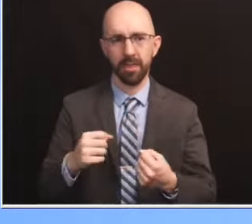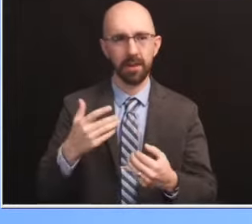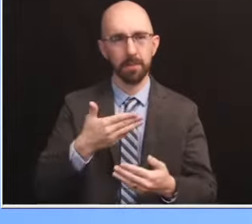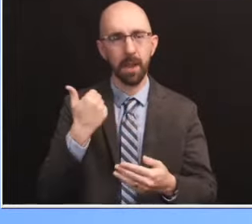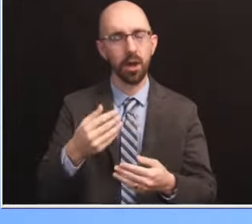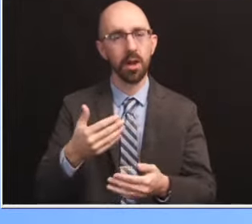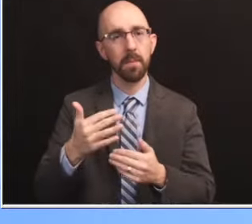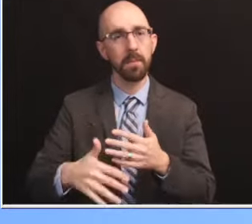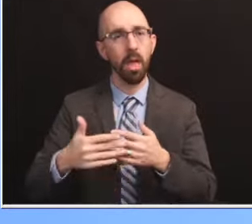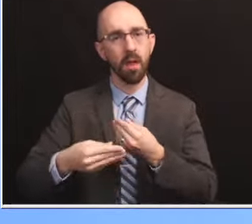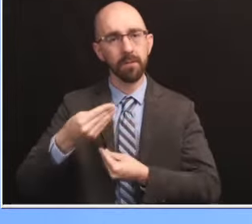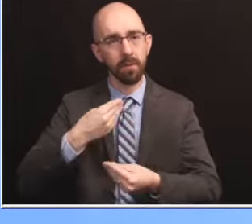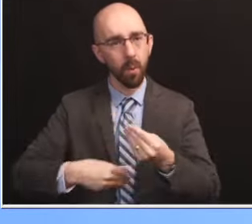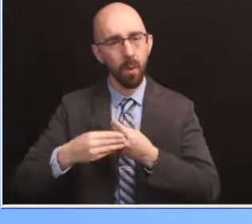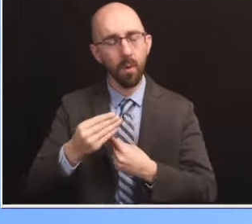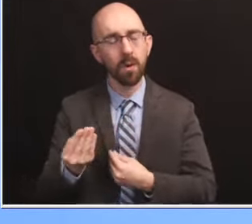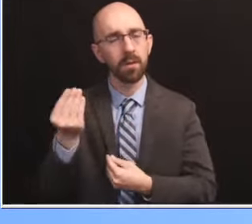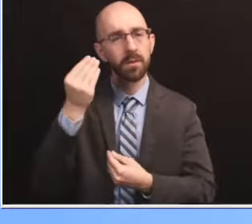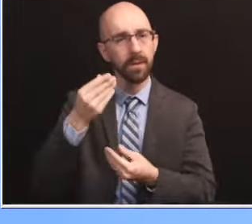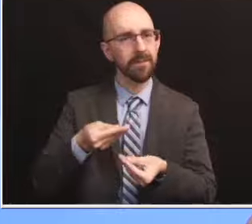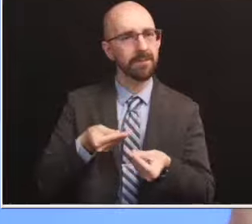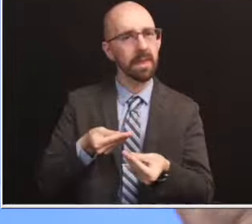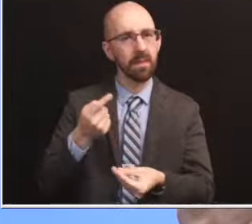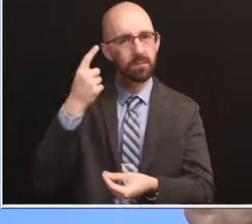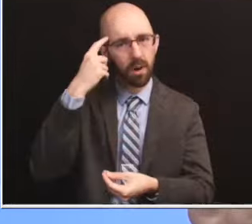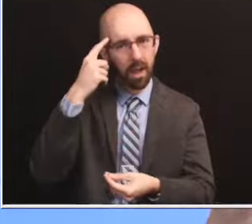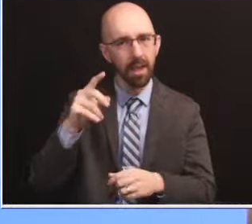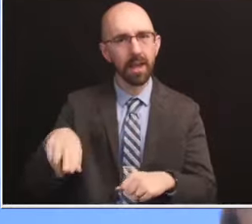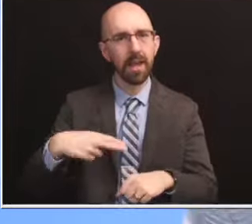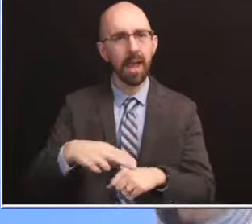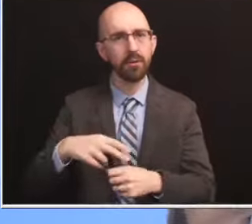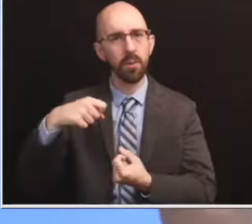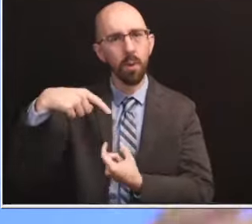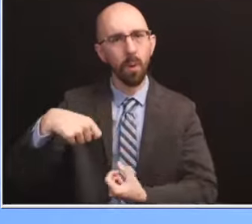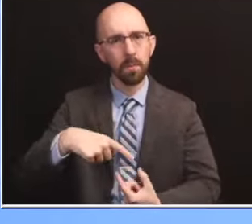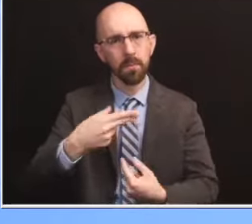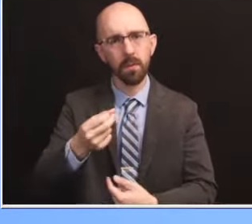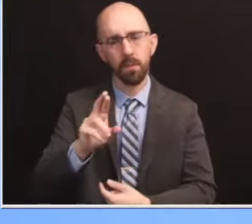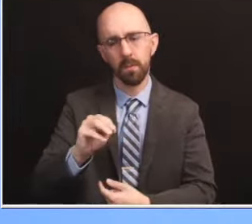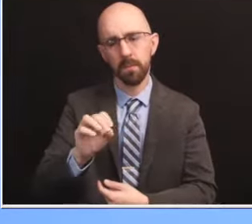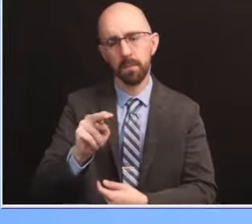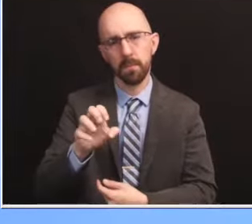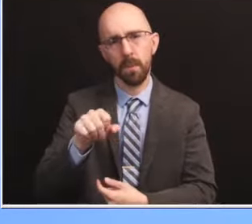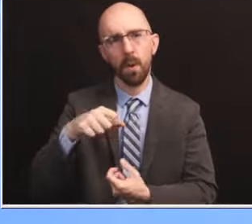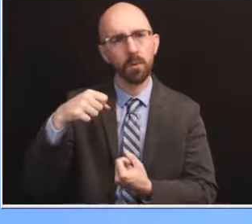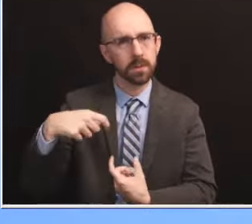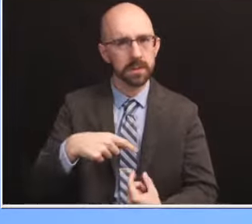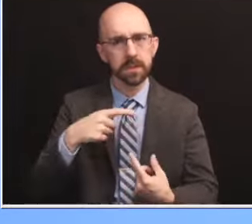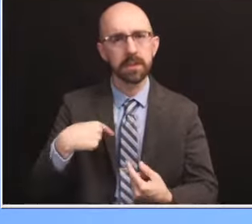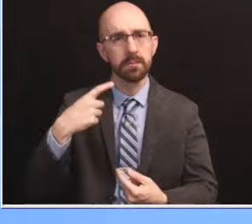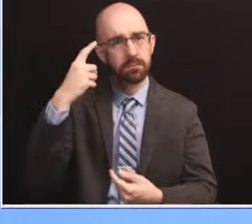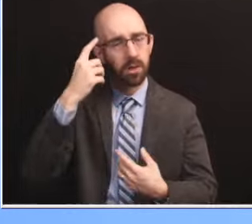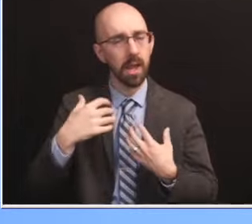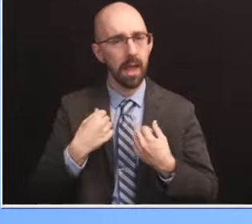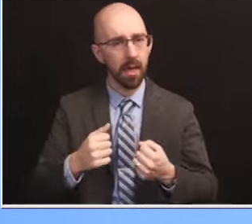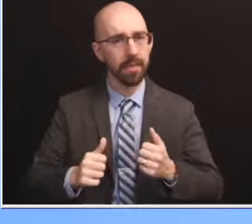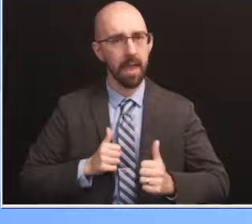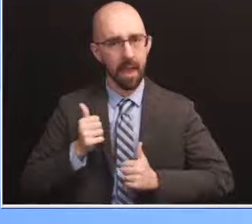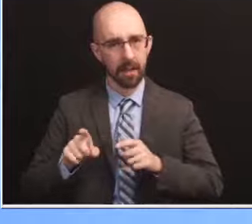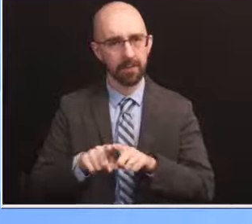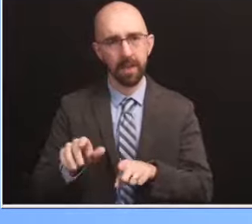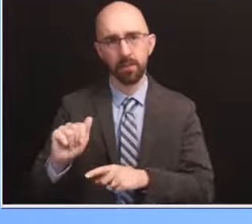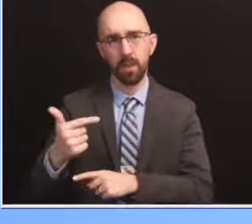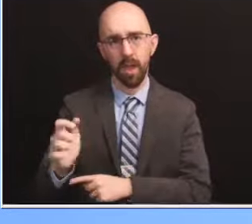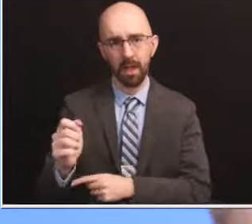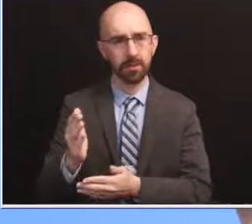brain, you're improving kind of the natural hormones that get released that help keep our brain healthy and active as we age. And so some of it